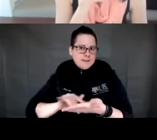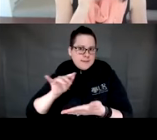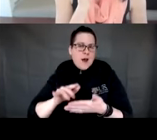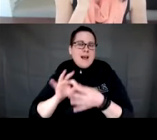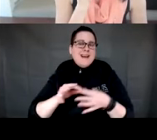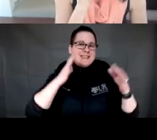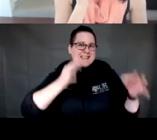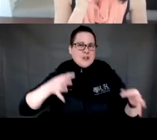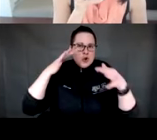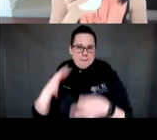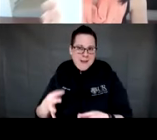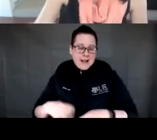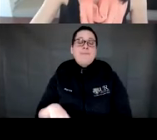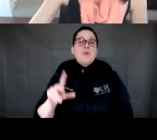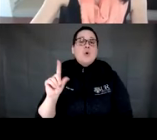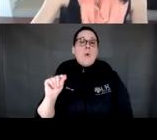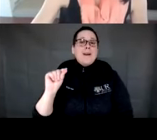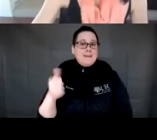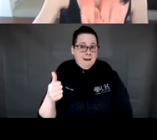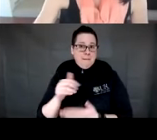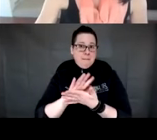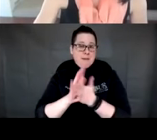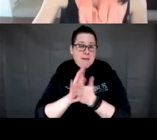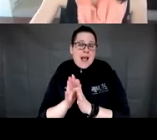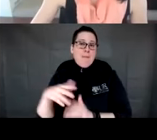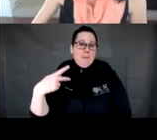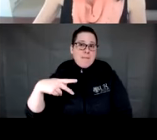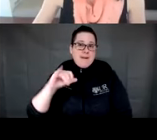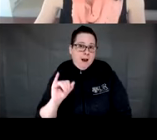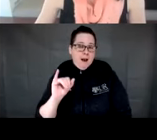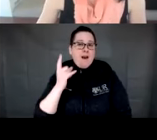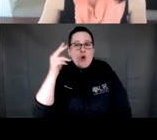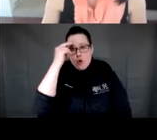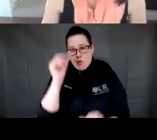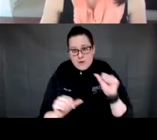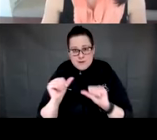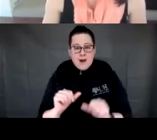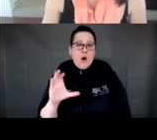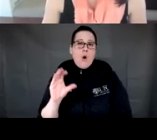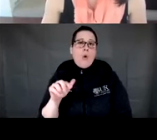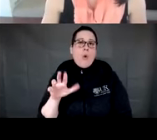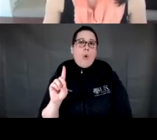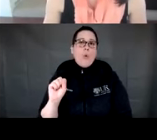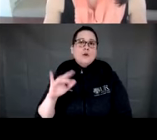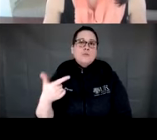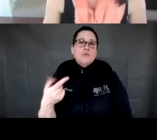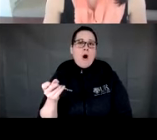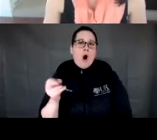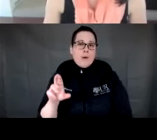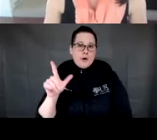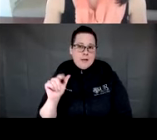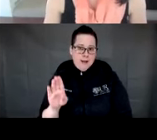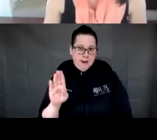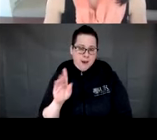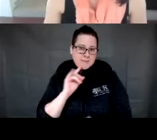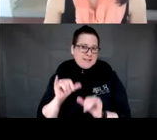decision-making. In 2010, she became a principal investigator in neuroscience at Cold Spring Harbor Laboratory, where she